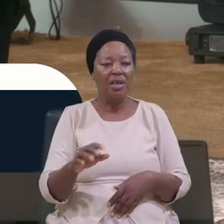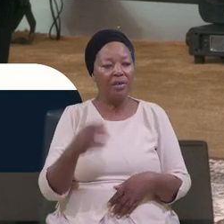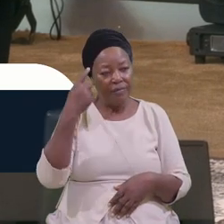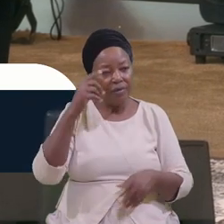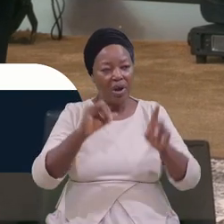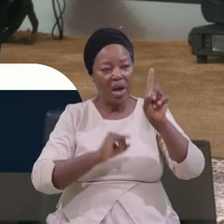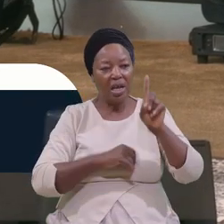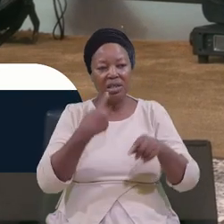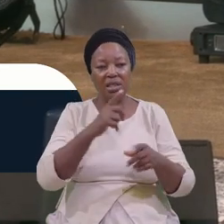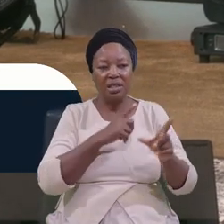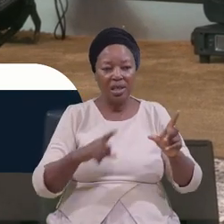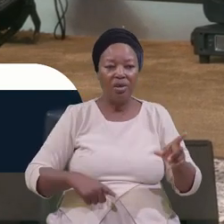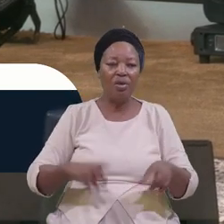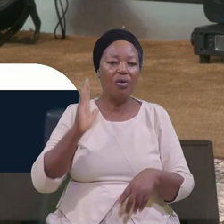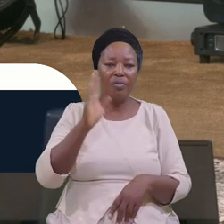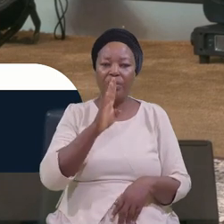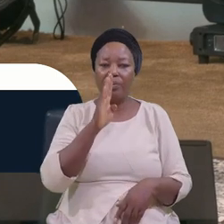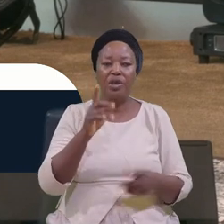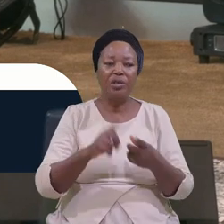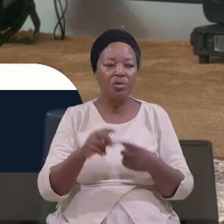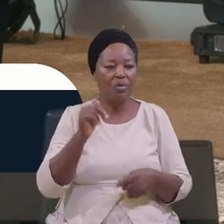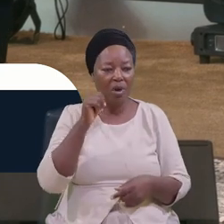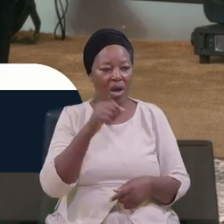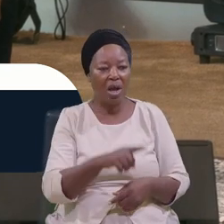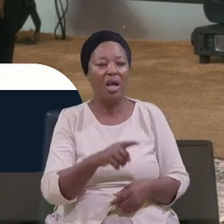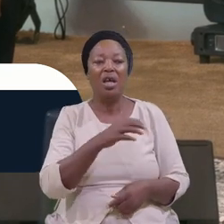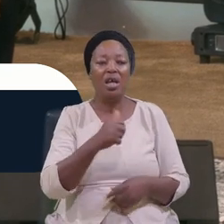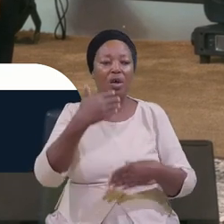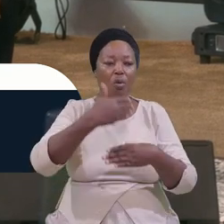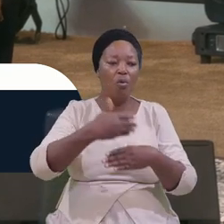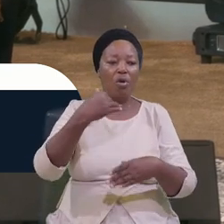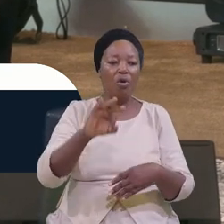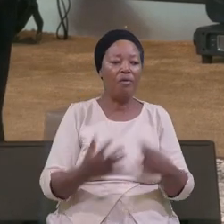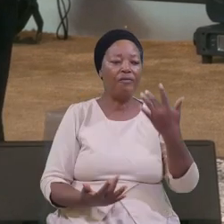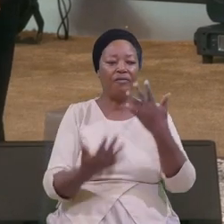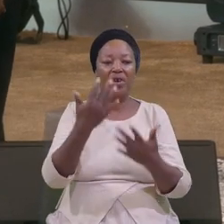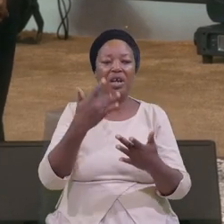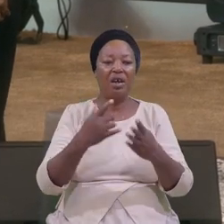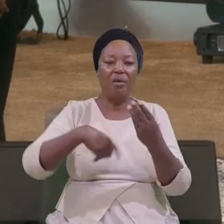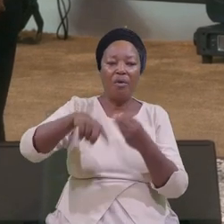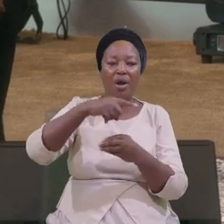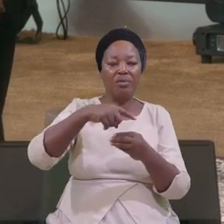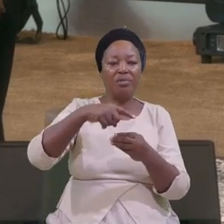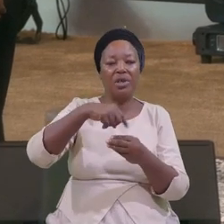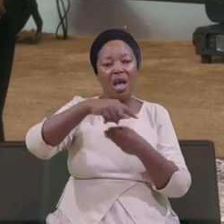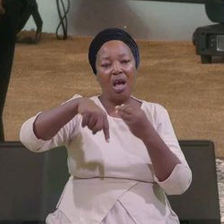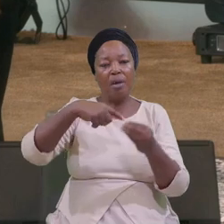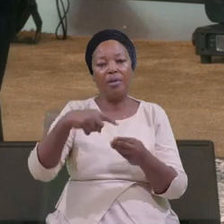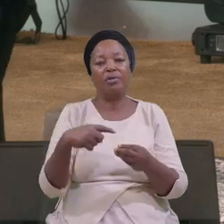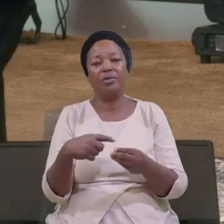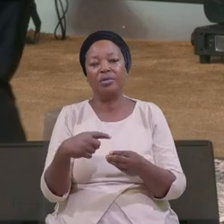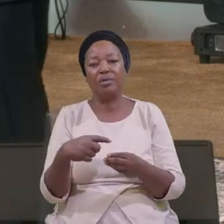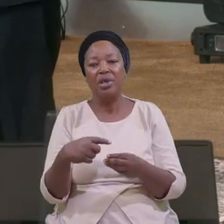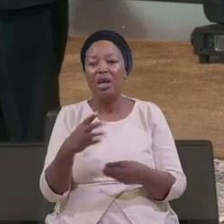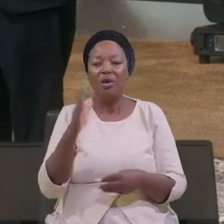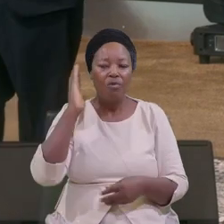the Lord, will be unto her a wall of fire round about.